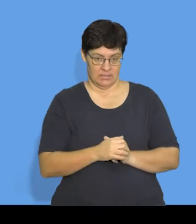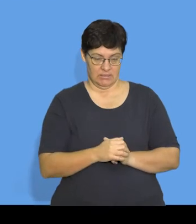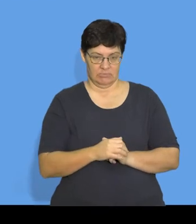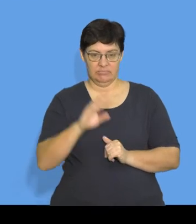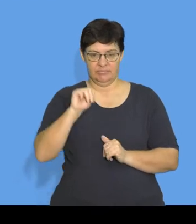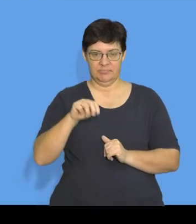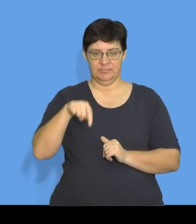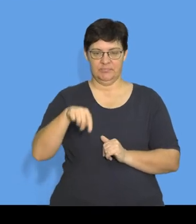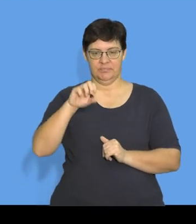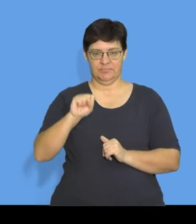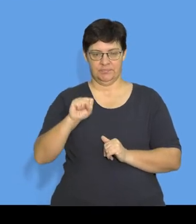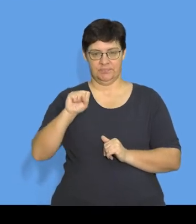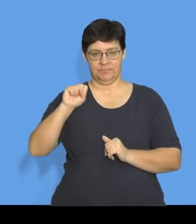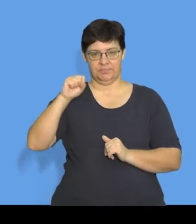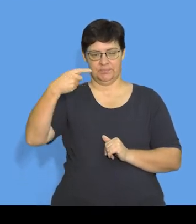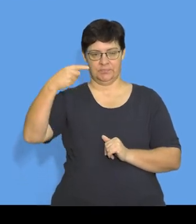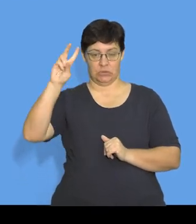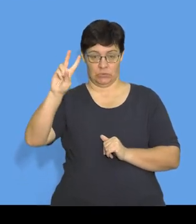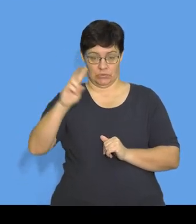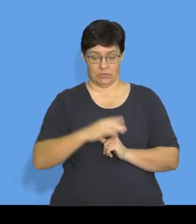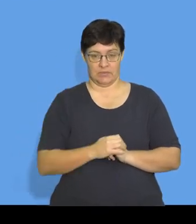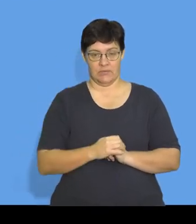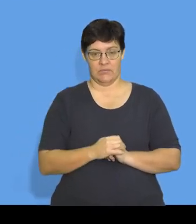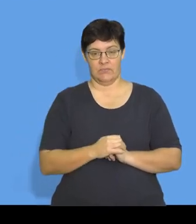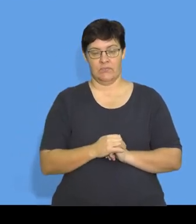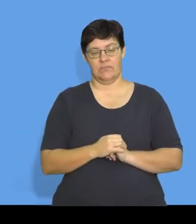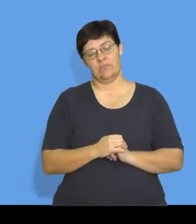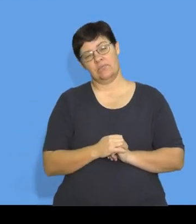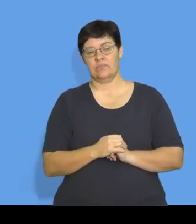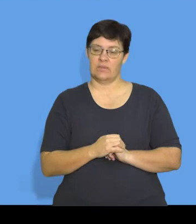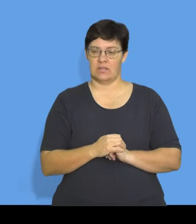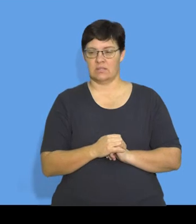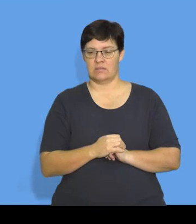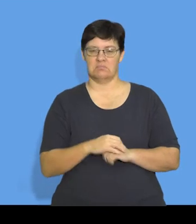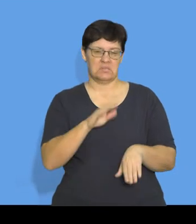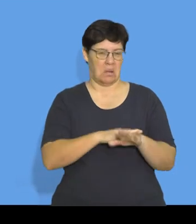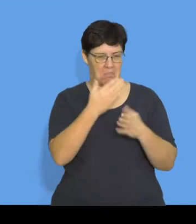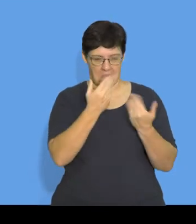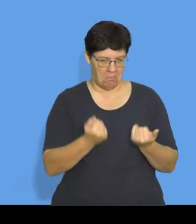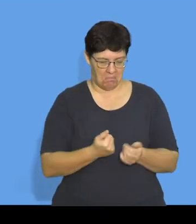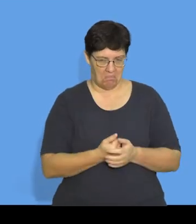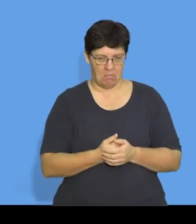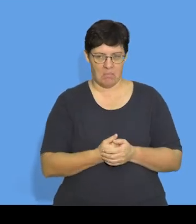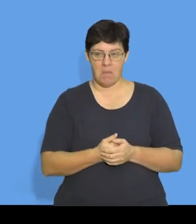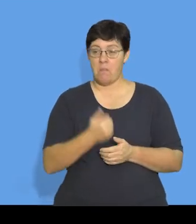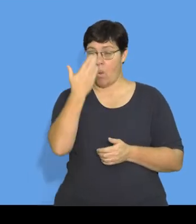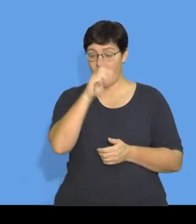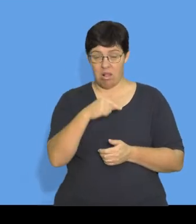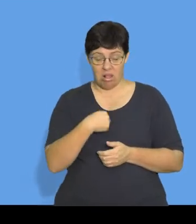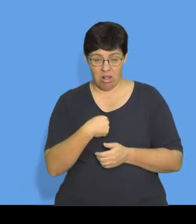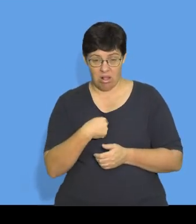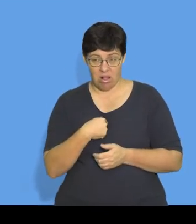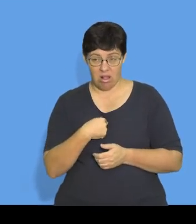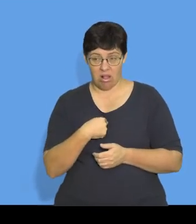per second squared. And we don't know time, but what I do know